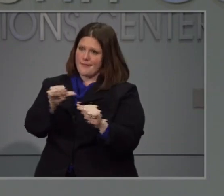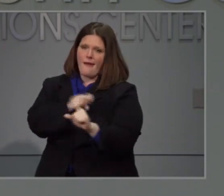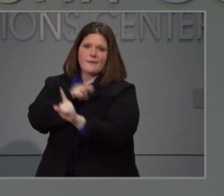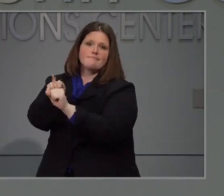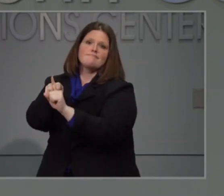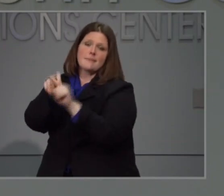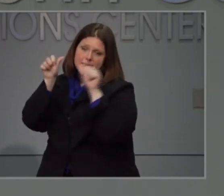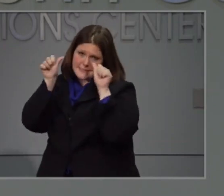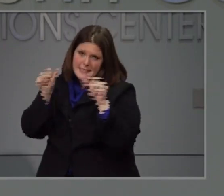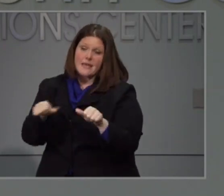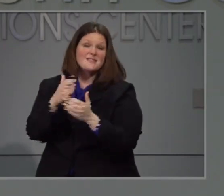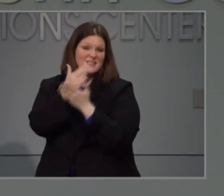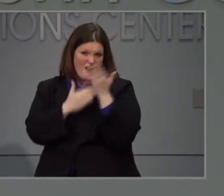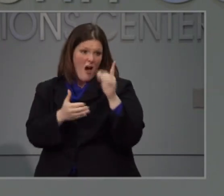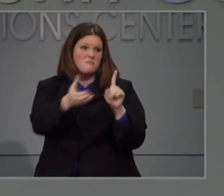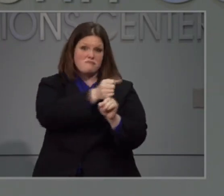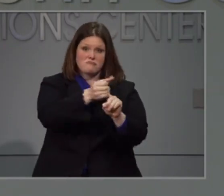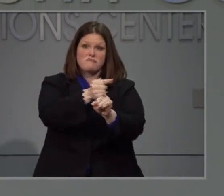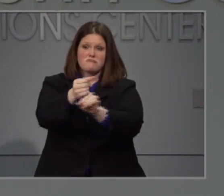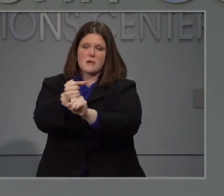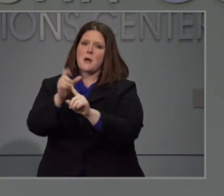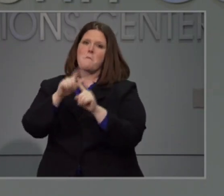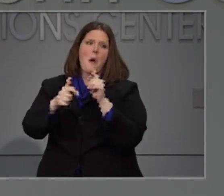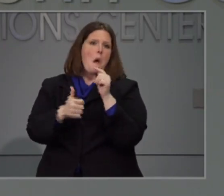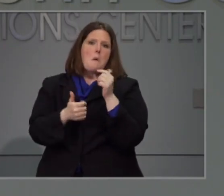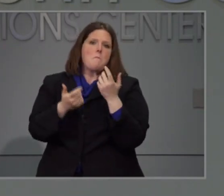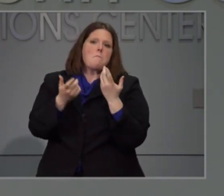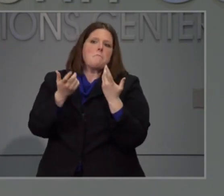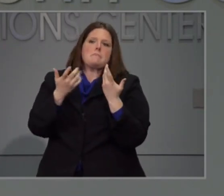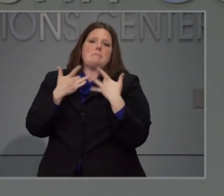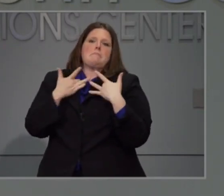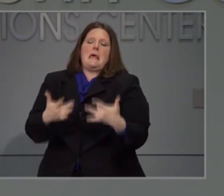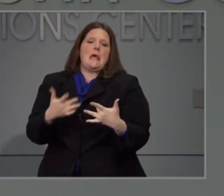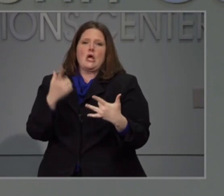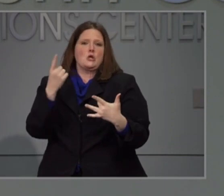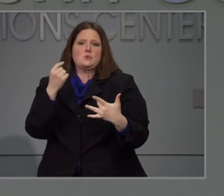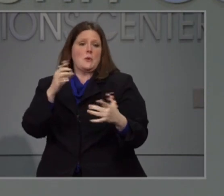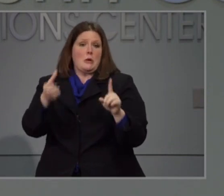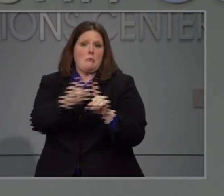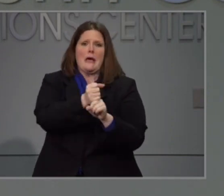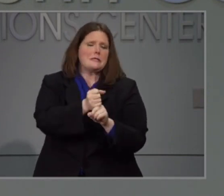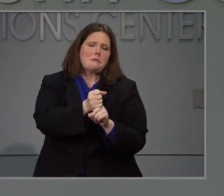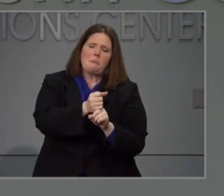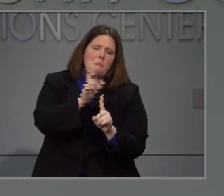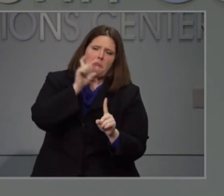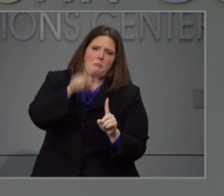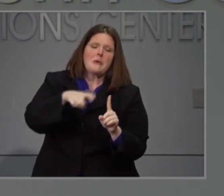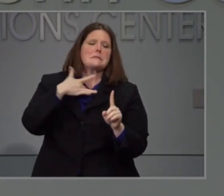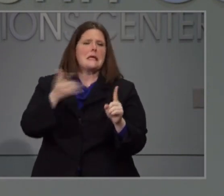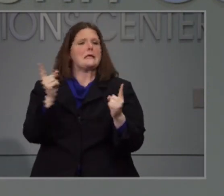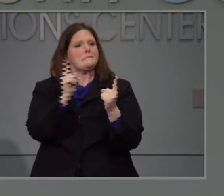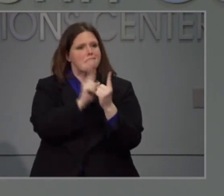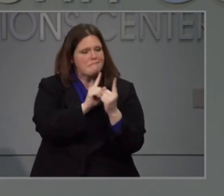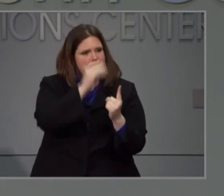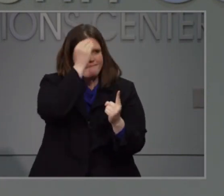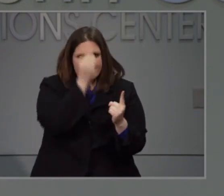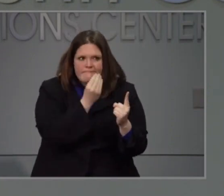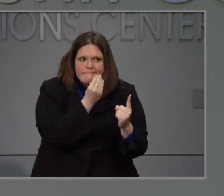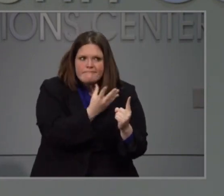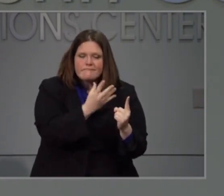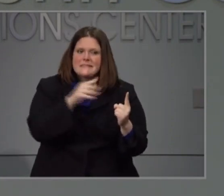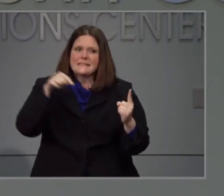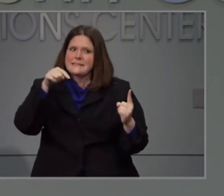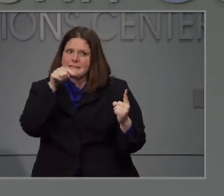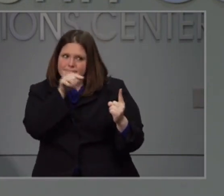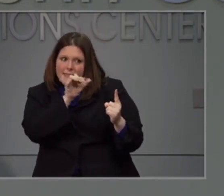there have been some arrests, but most of the times they handle this thing by telling people, hey, this is a violation of the order. Please don't do